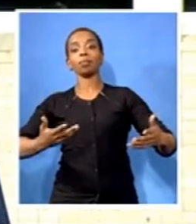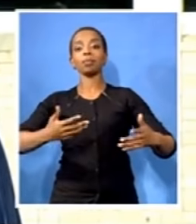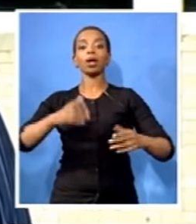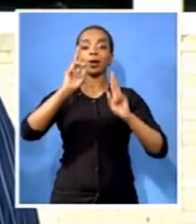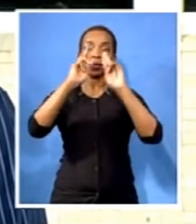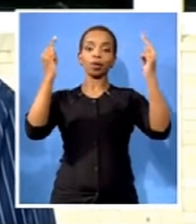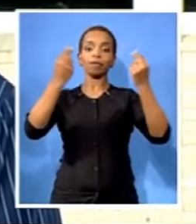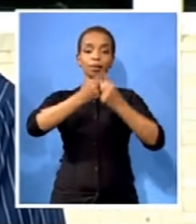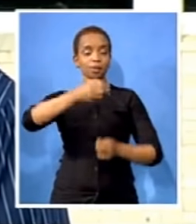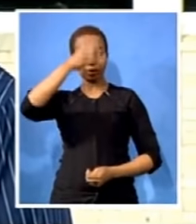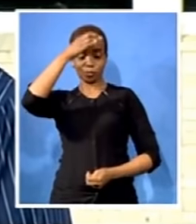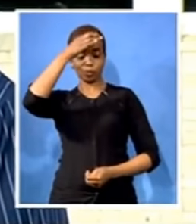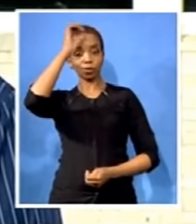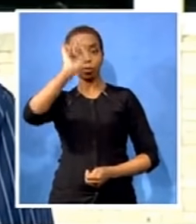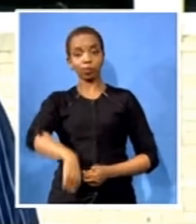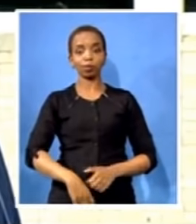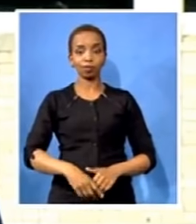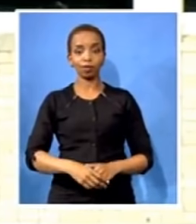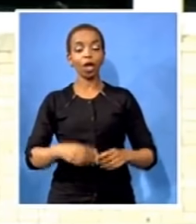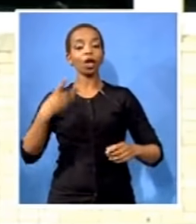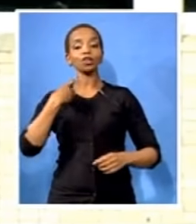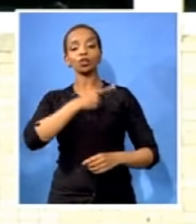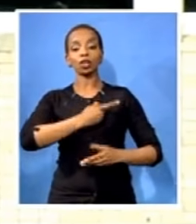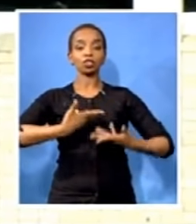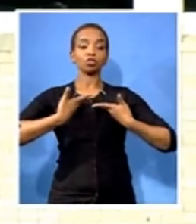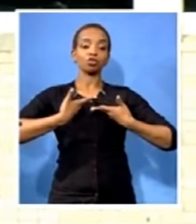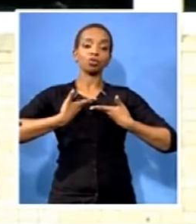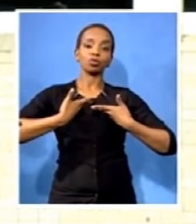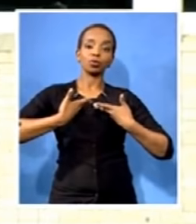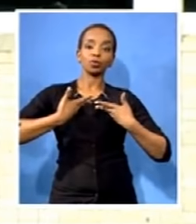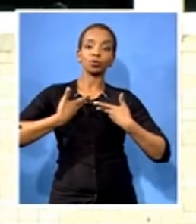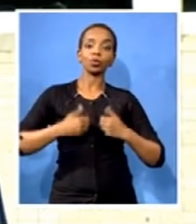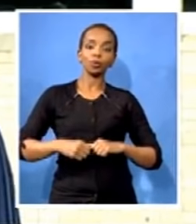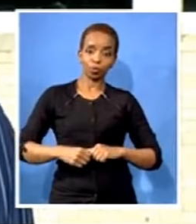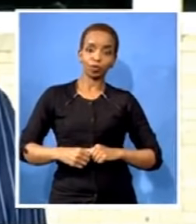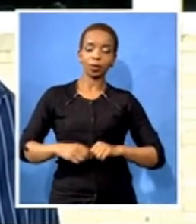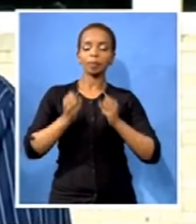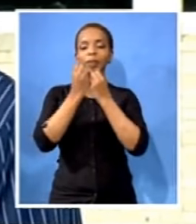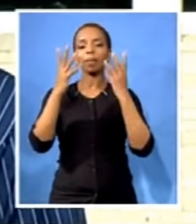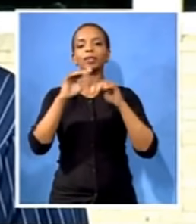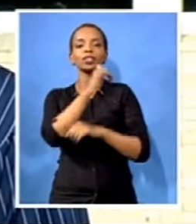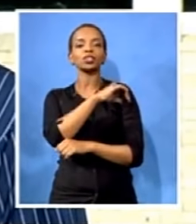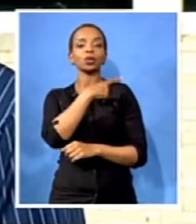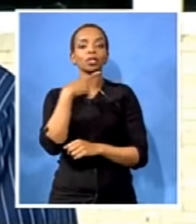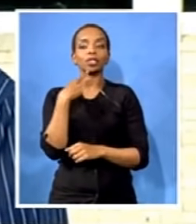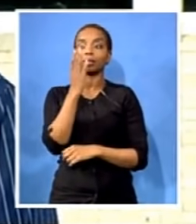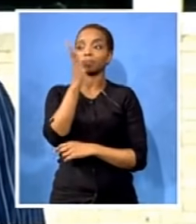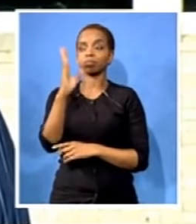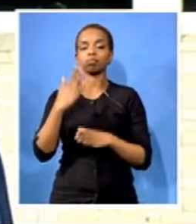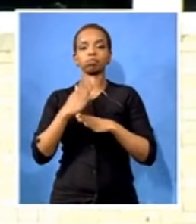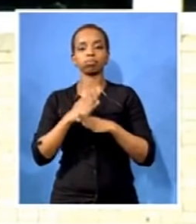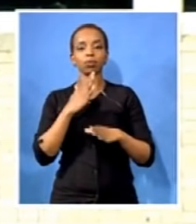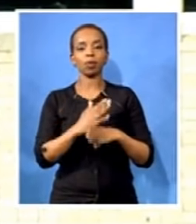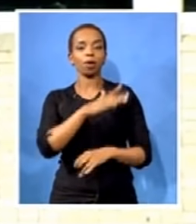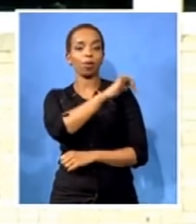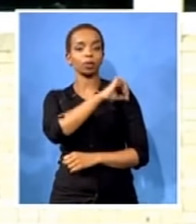like myself and many doctors in the surgery, in the hospitals, they use surgical mask.